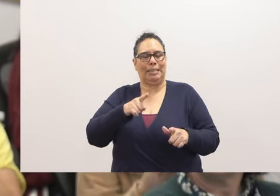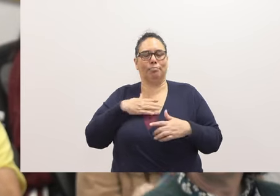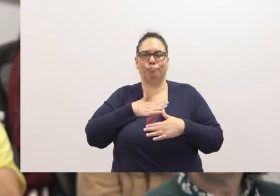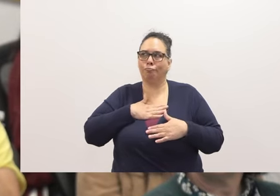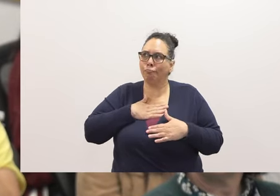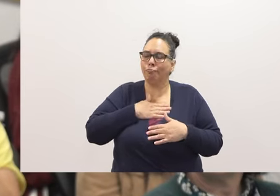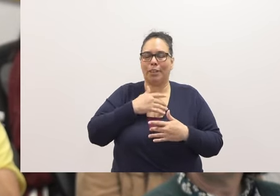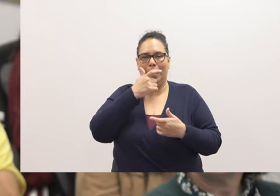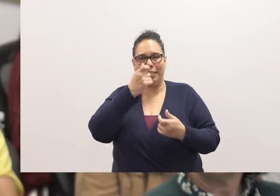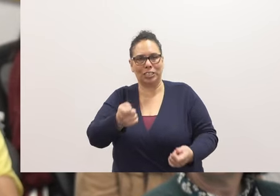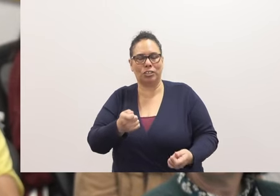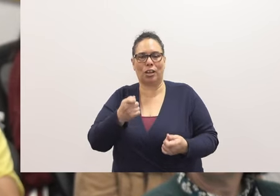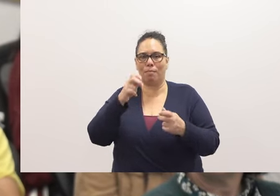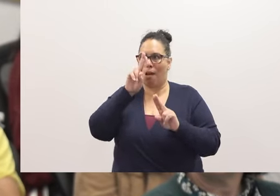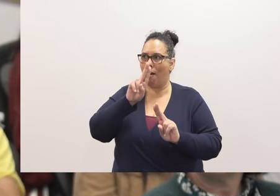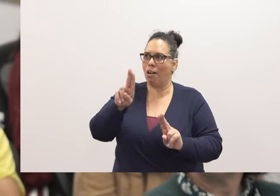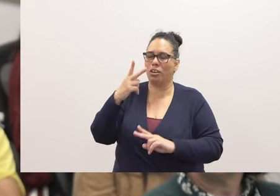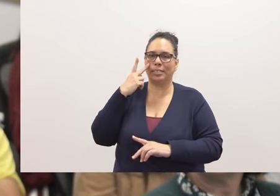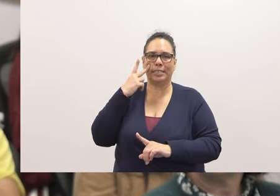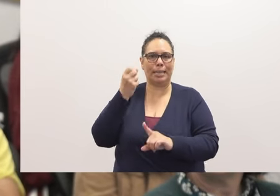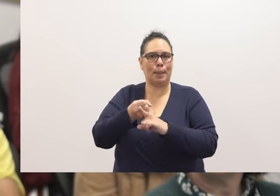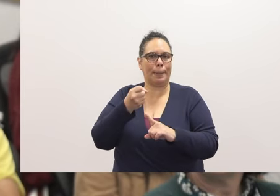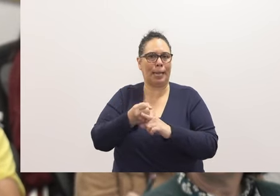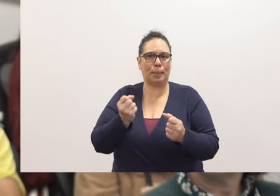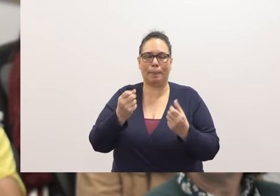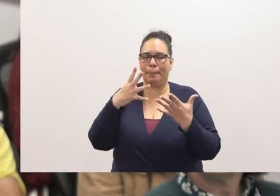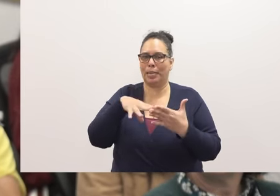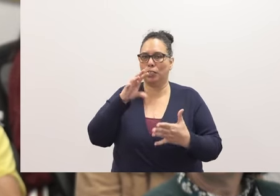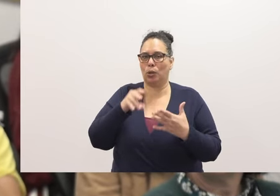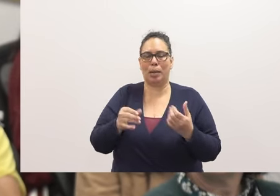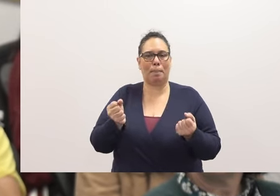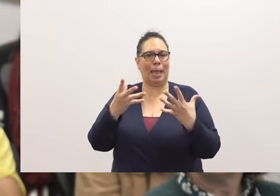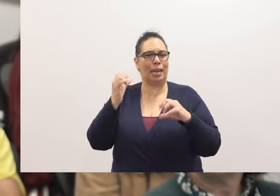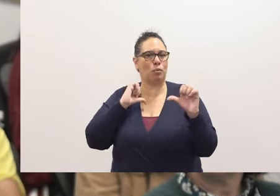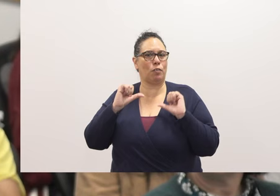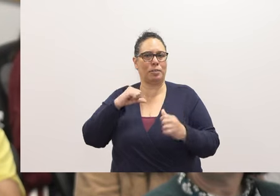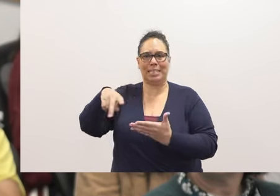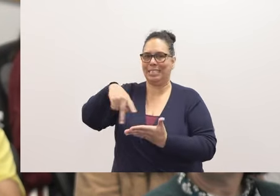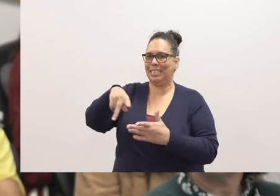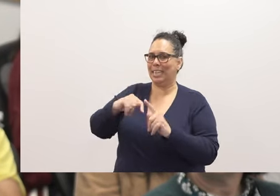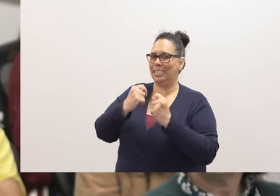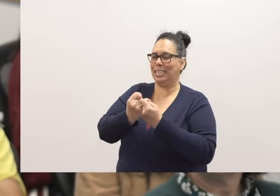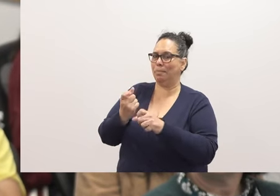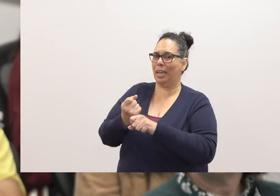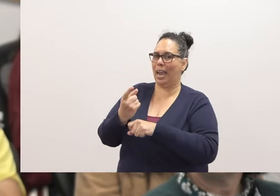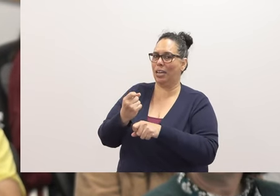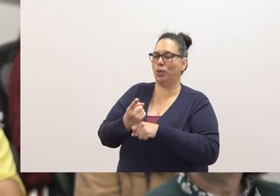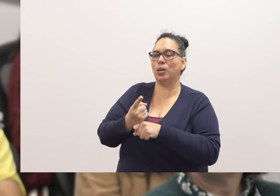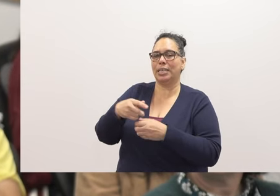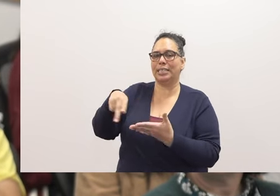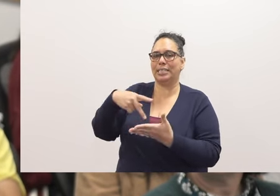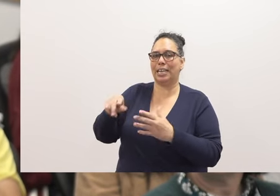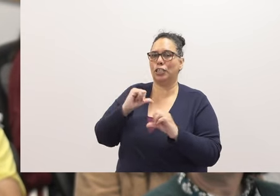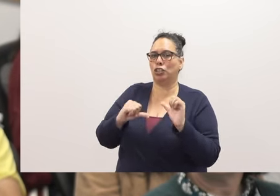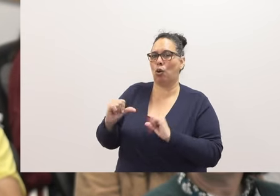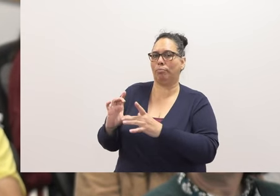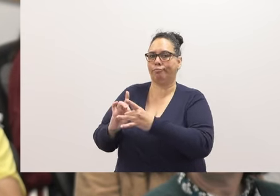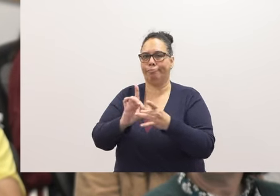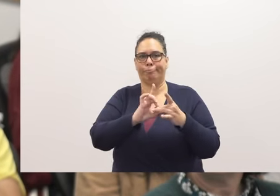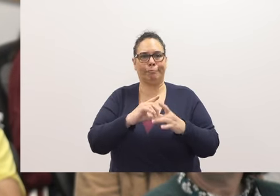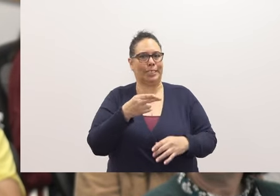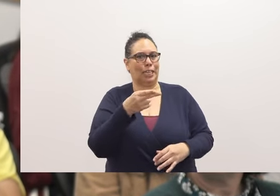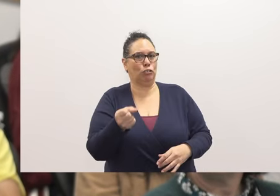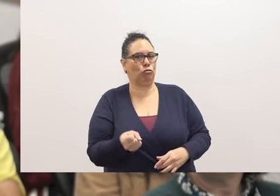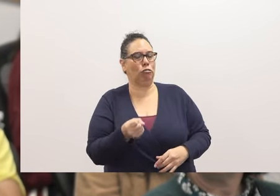honor to see the impact on many students. Many performances from our dance team at their annual dance show and the collaborative high school